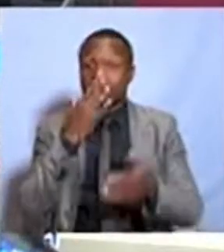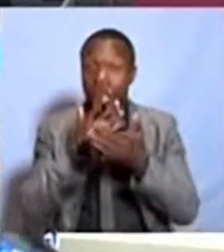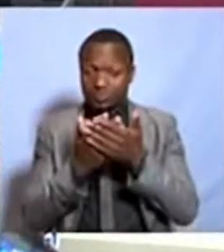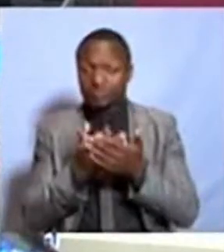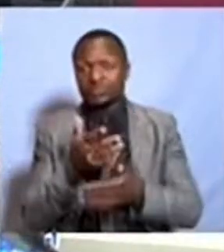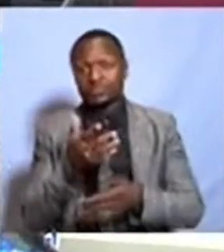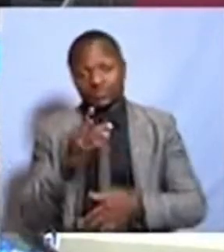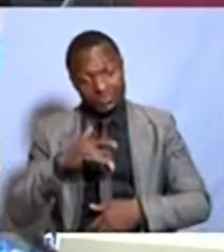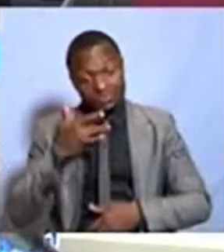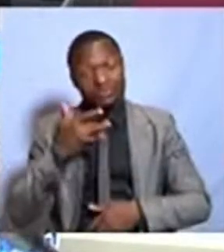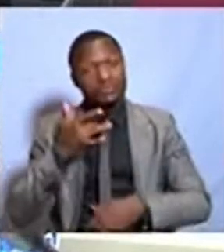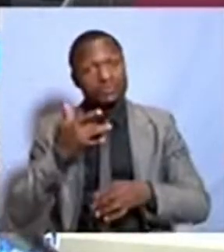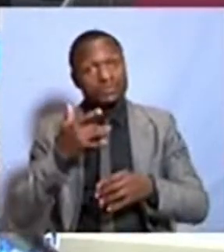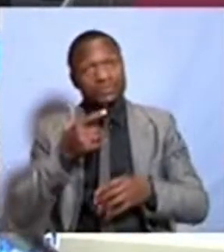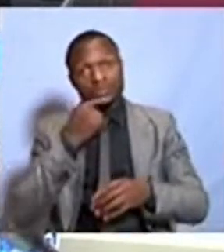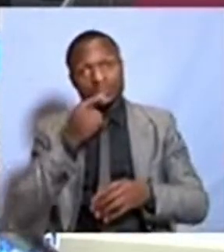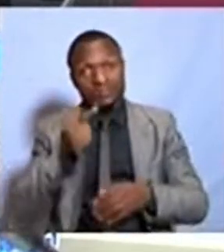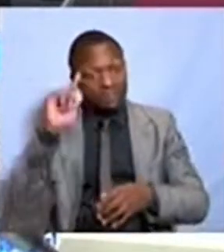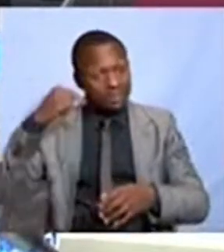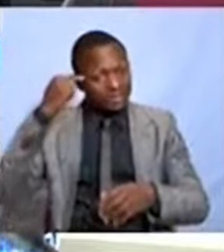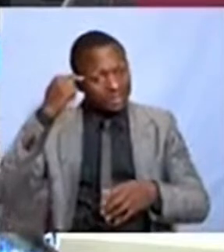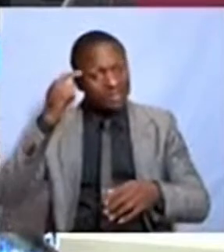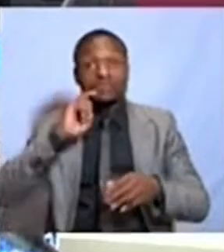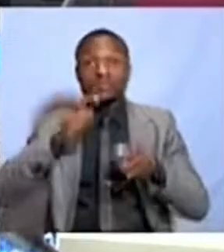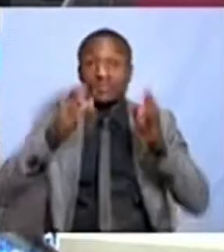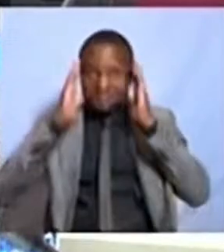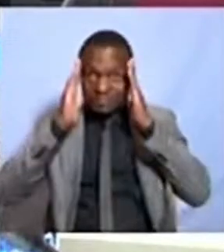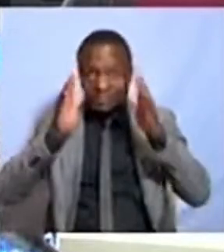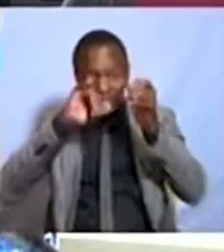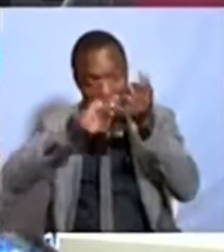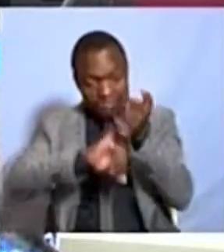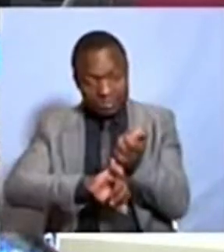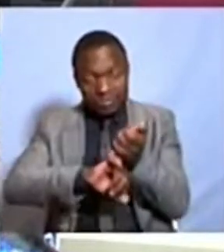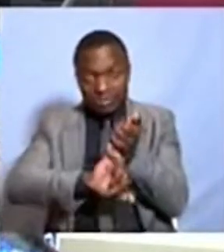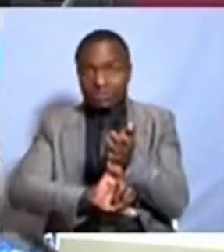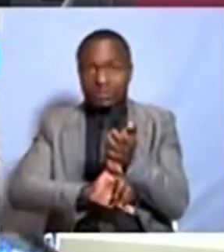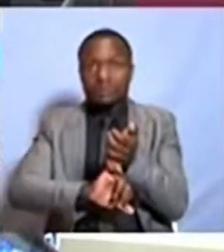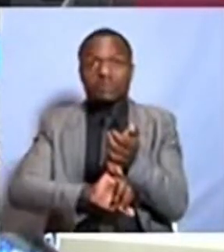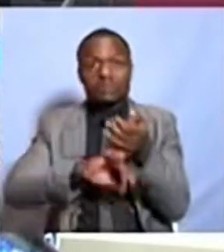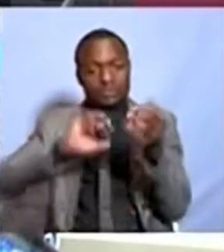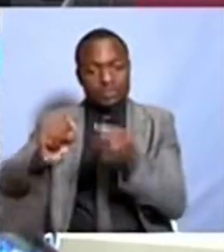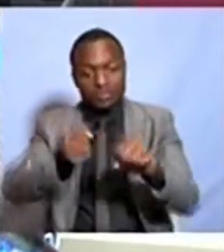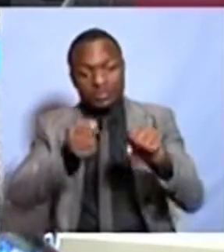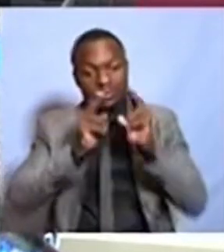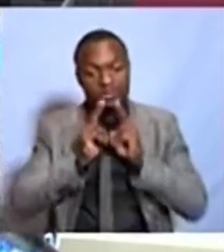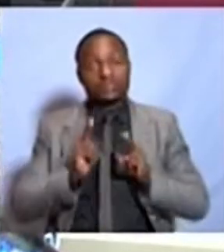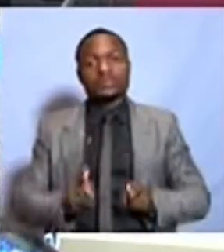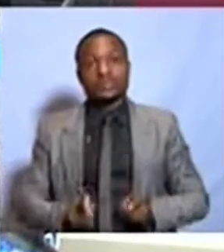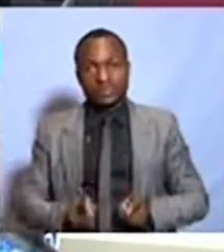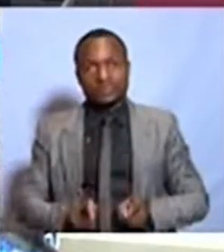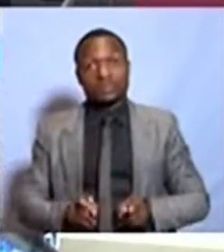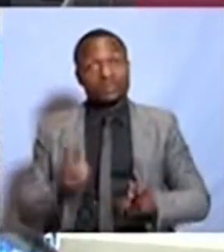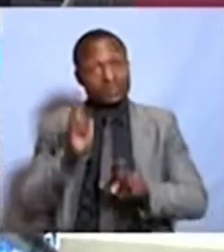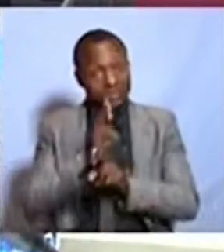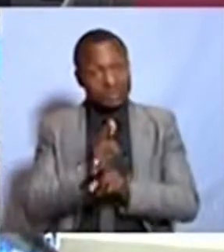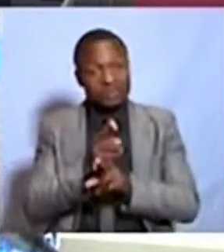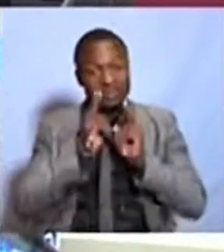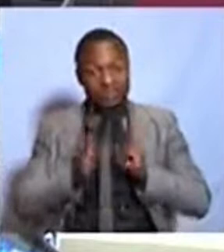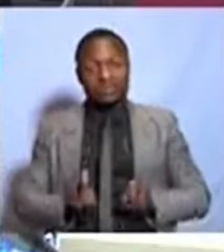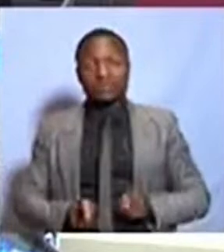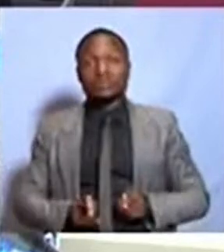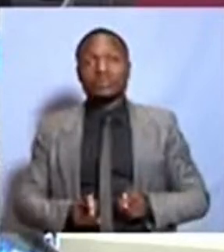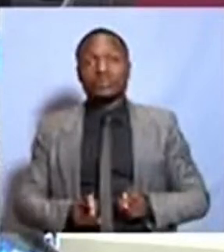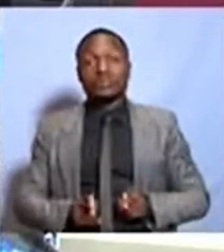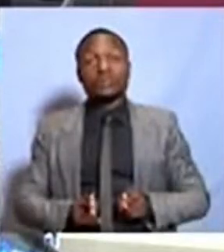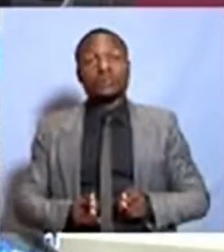bitter feeling, when we say Boma Yanganilepo. I would like to say social protection is a human right, and humans are entitled to many rights: a right